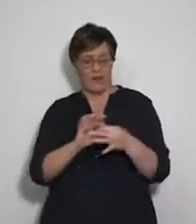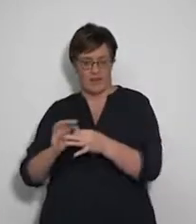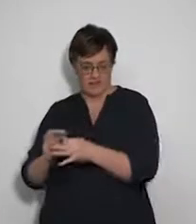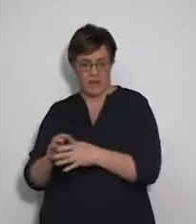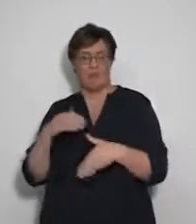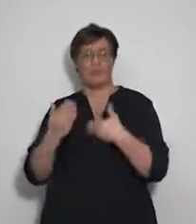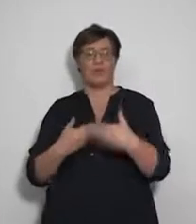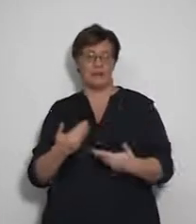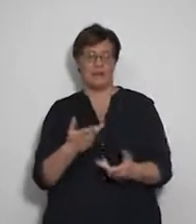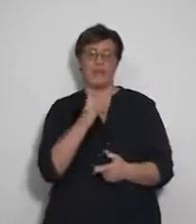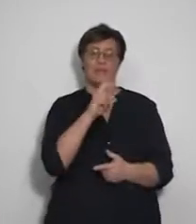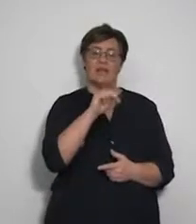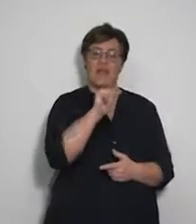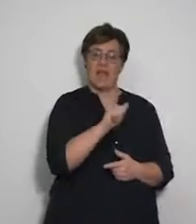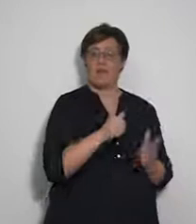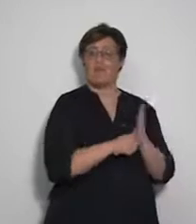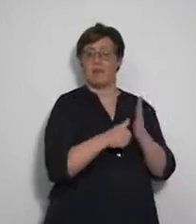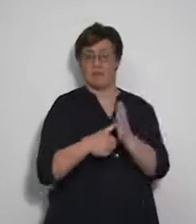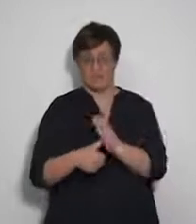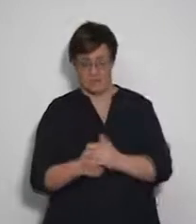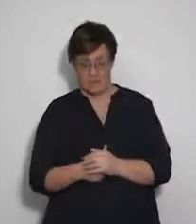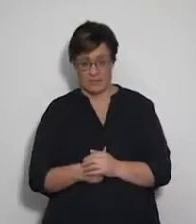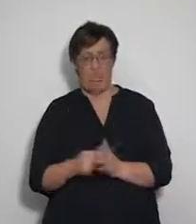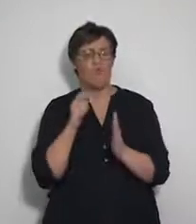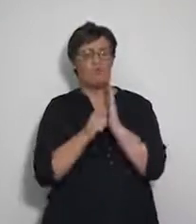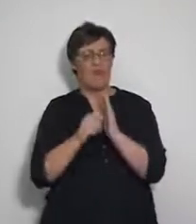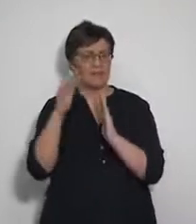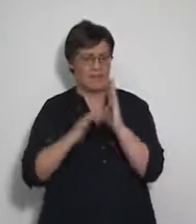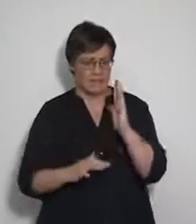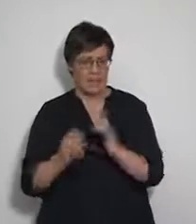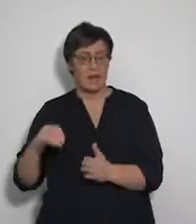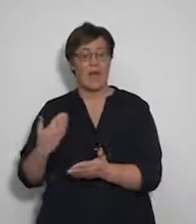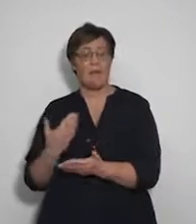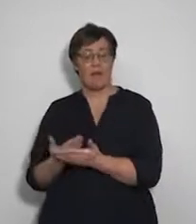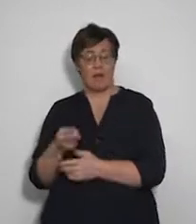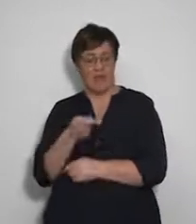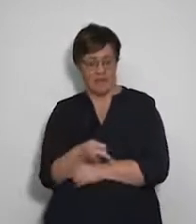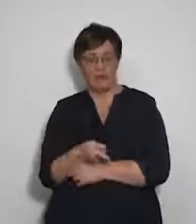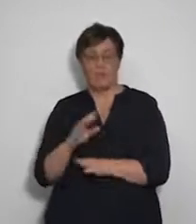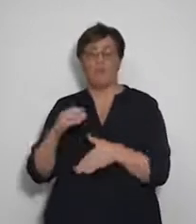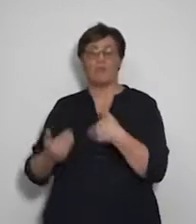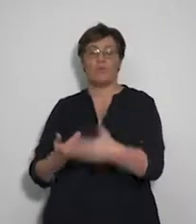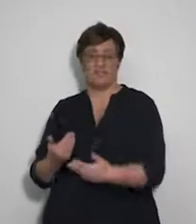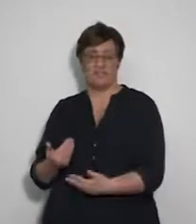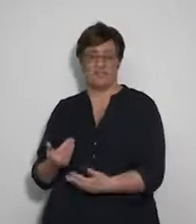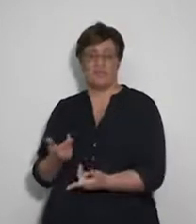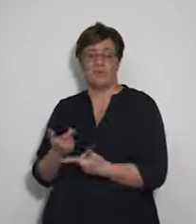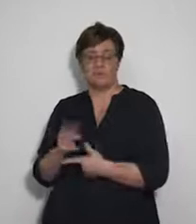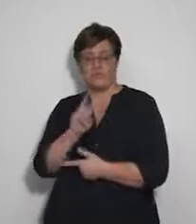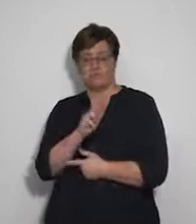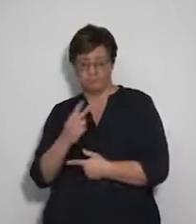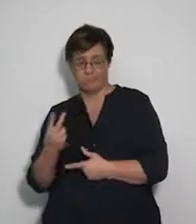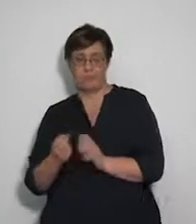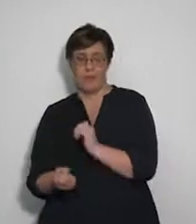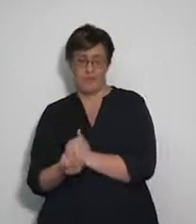to various processes such as DNA fingerprinting, writing an essay, and the applications of that to processes where